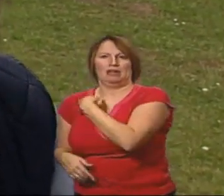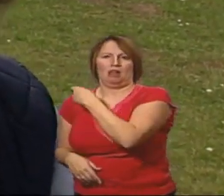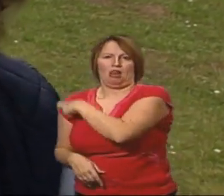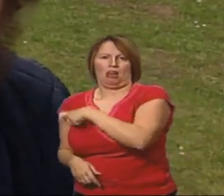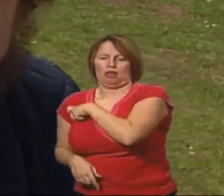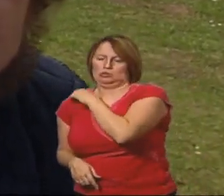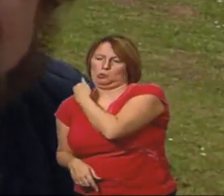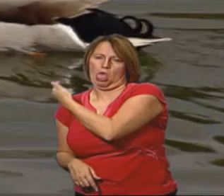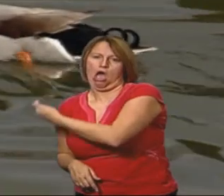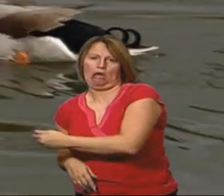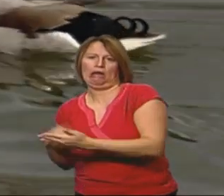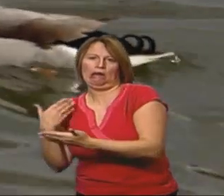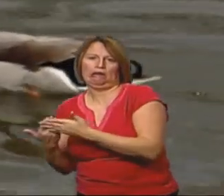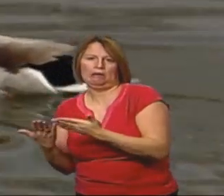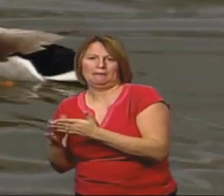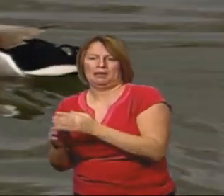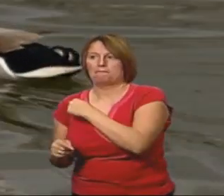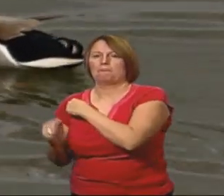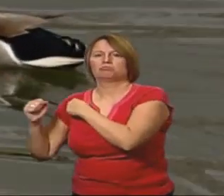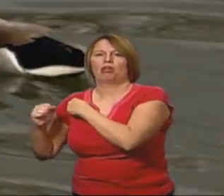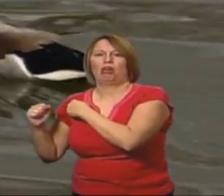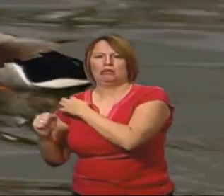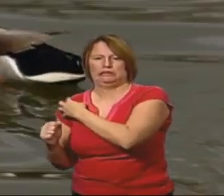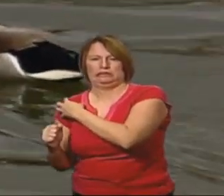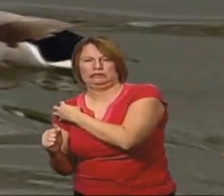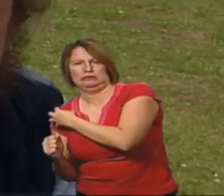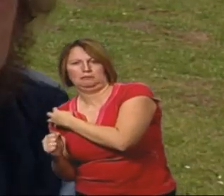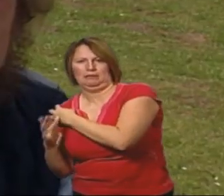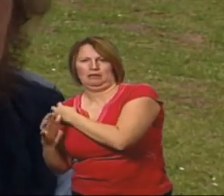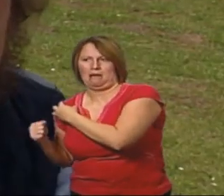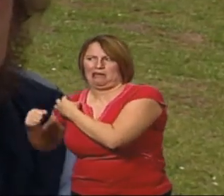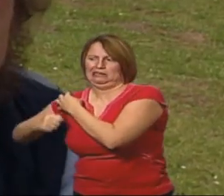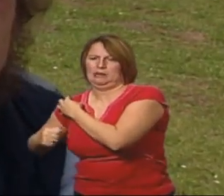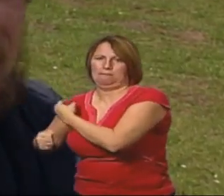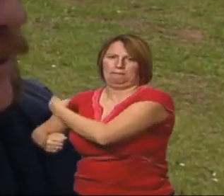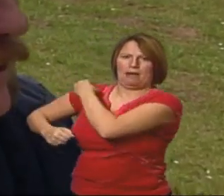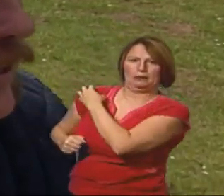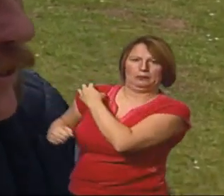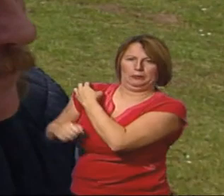it's been left too long. The muscles have tightened up too much to actually put the wing back in.